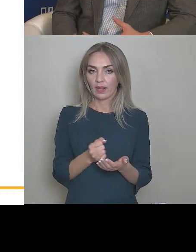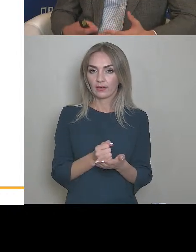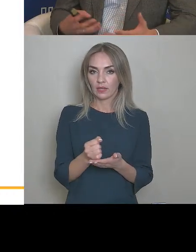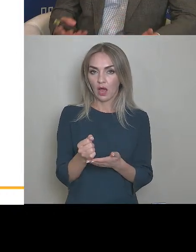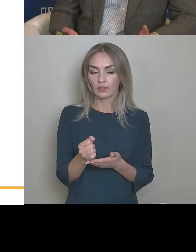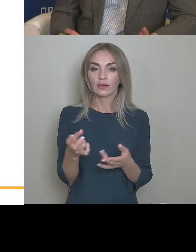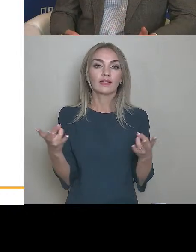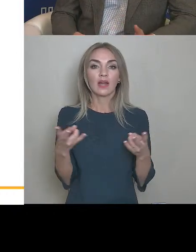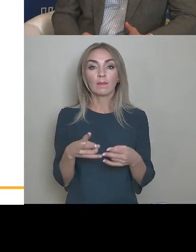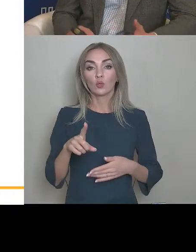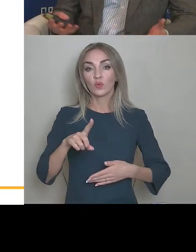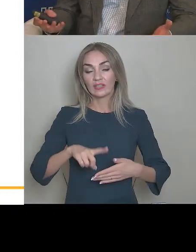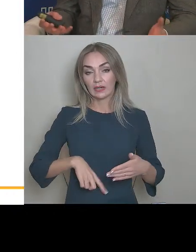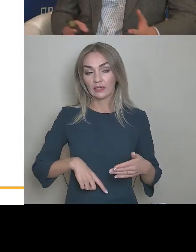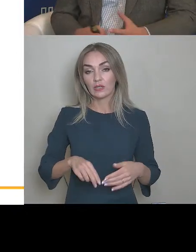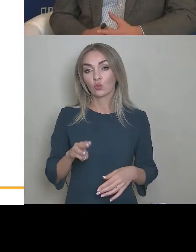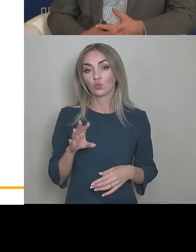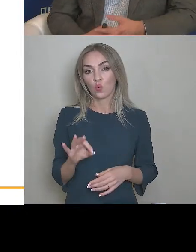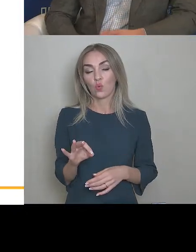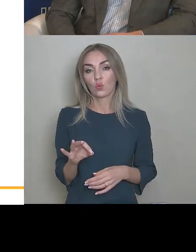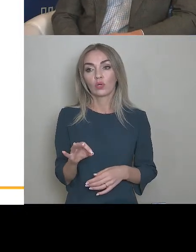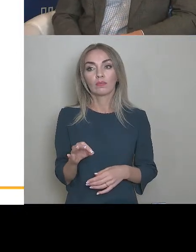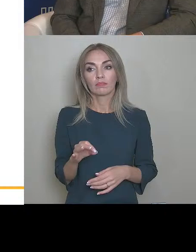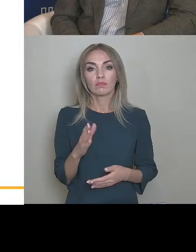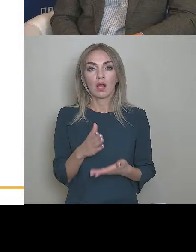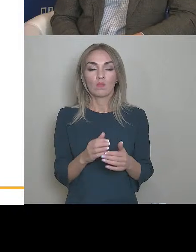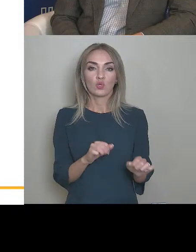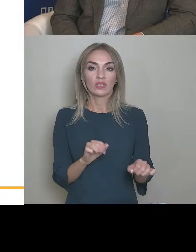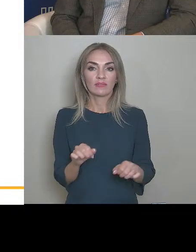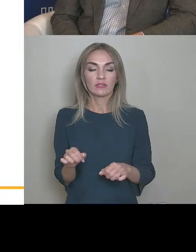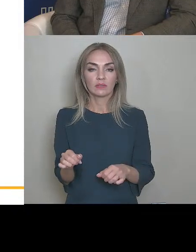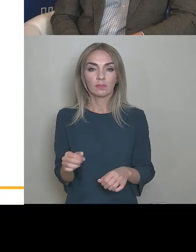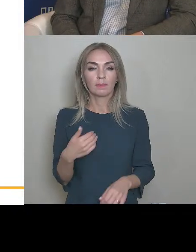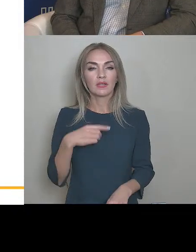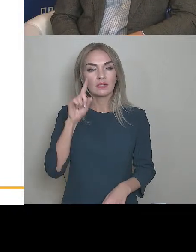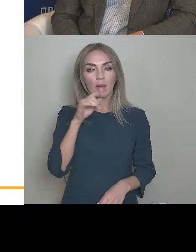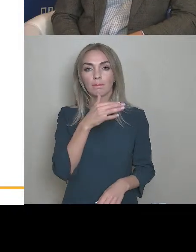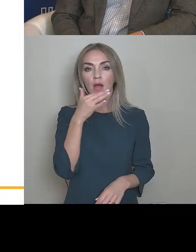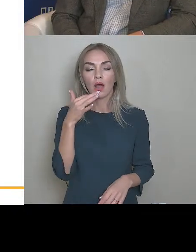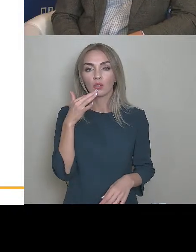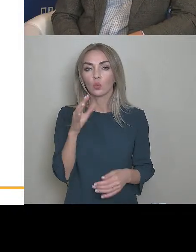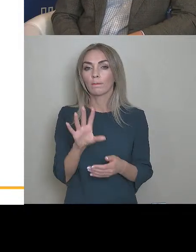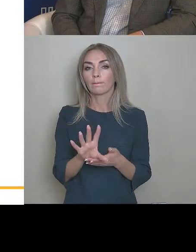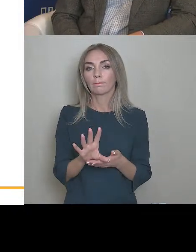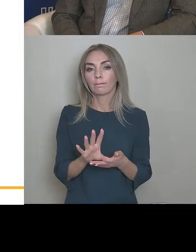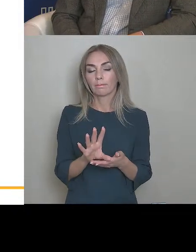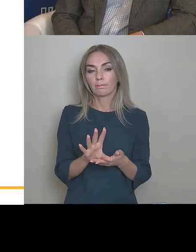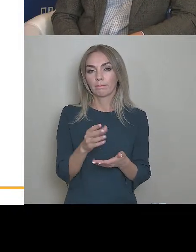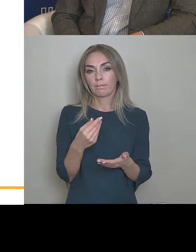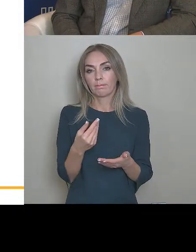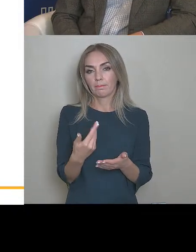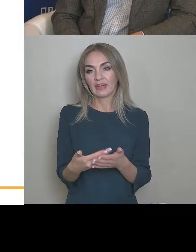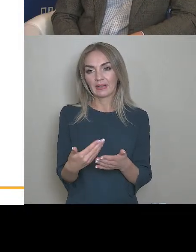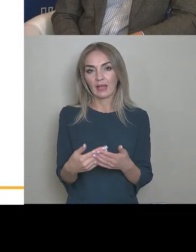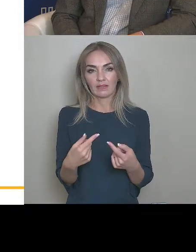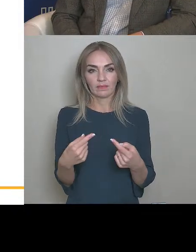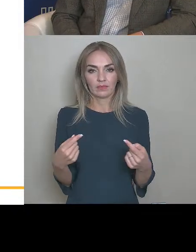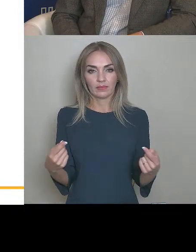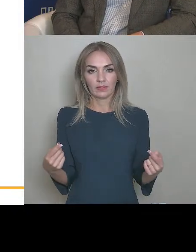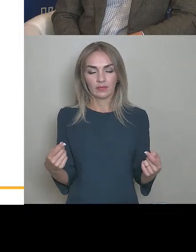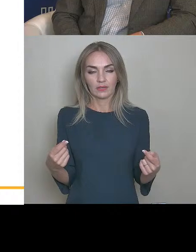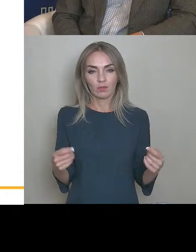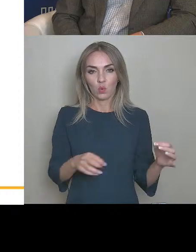other town. But if they do believe that that's the person who is reliable, then they can do that. We have the opposite